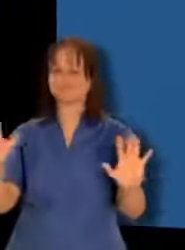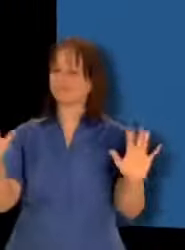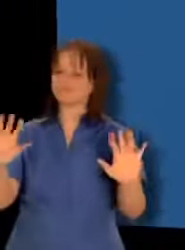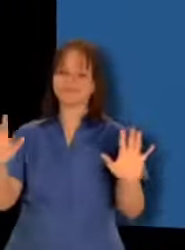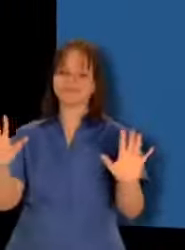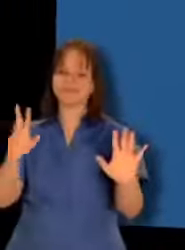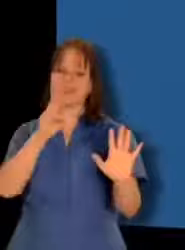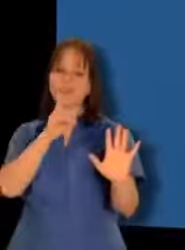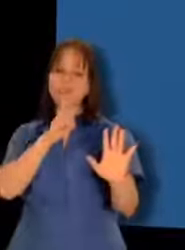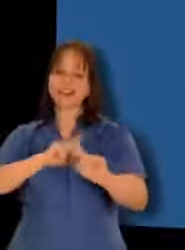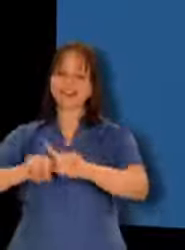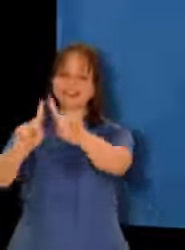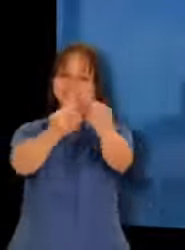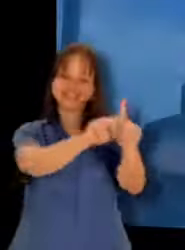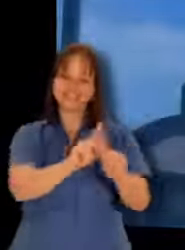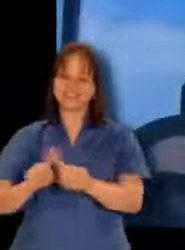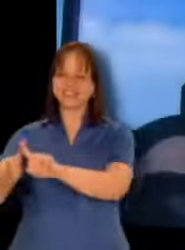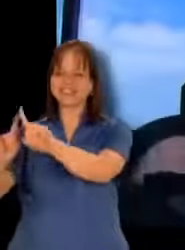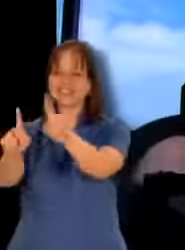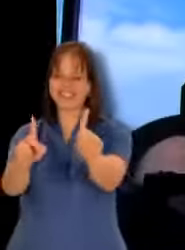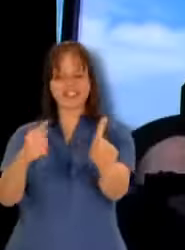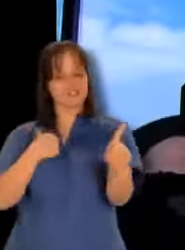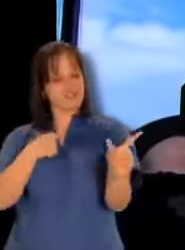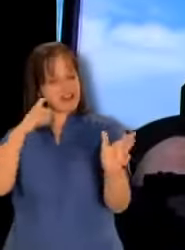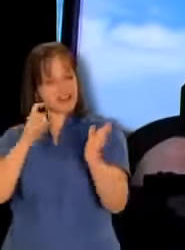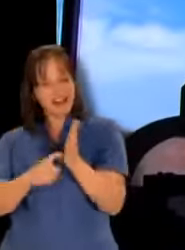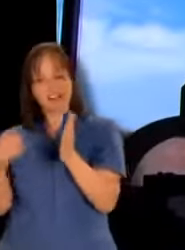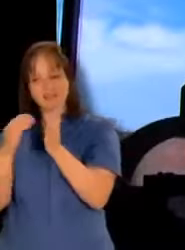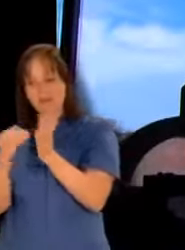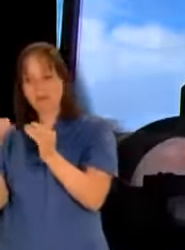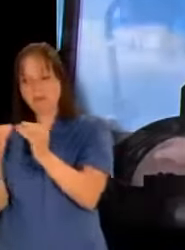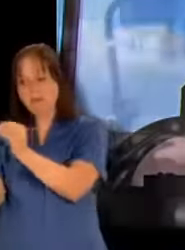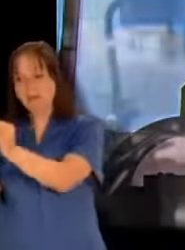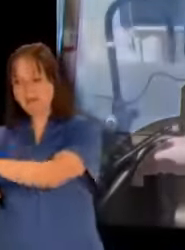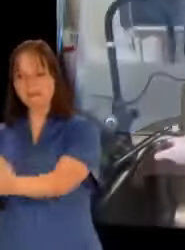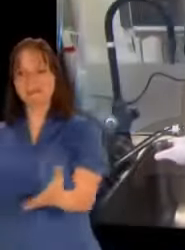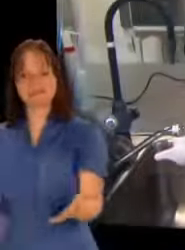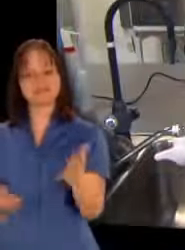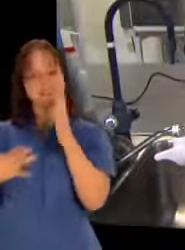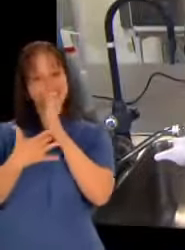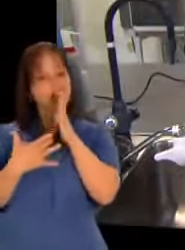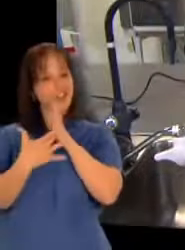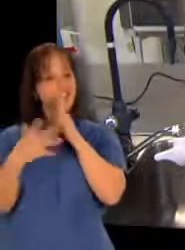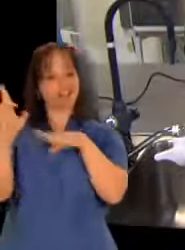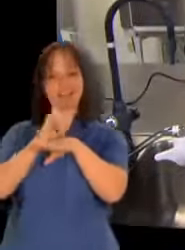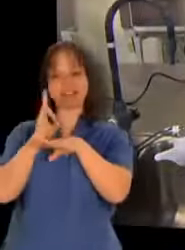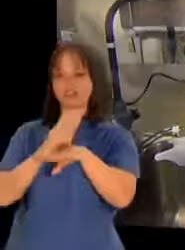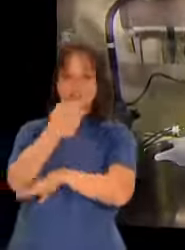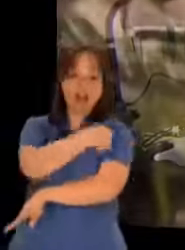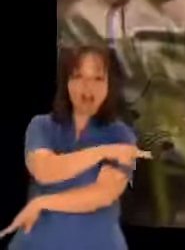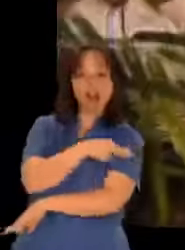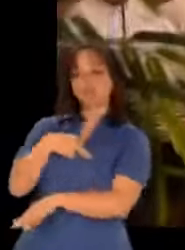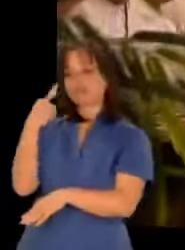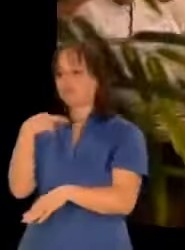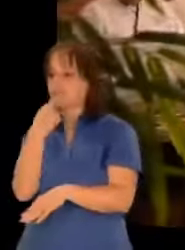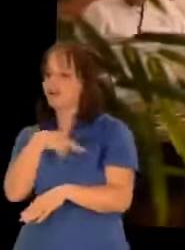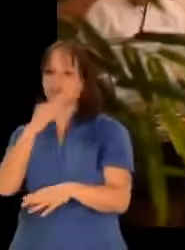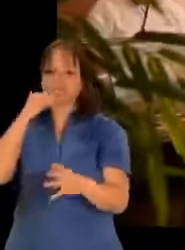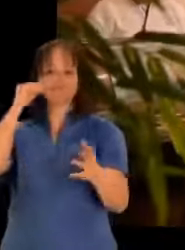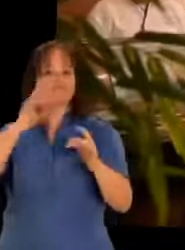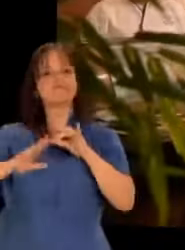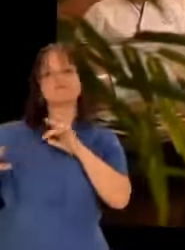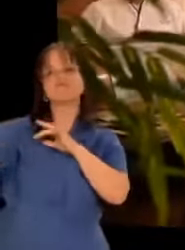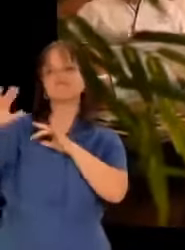that all water is not the same. We're finding that out more and more. This technology is used at hospitals, restaurants, and